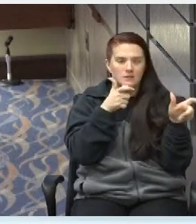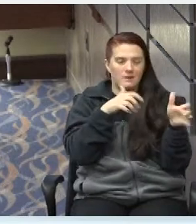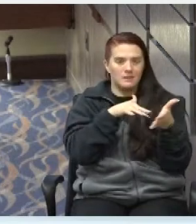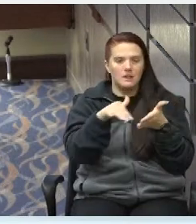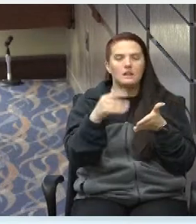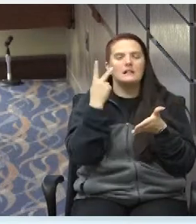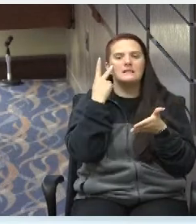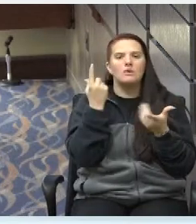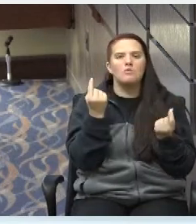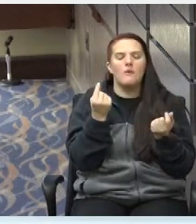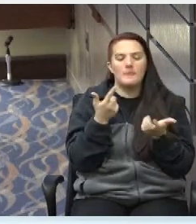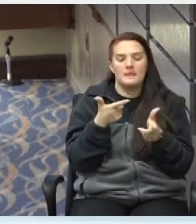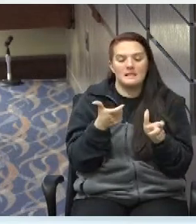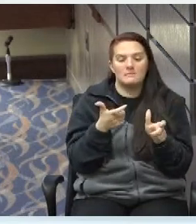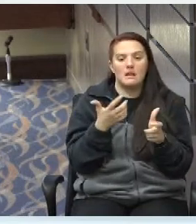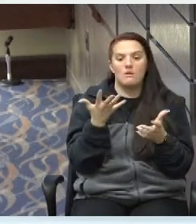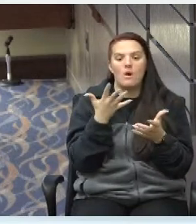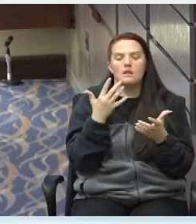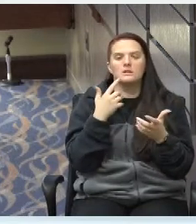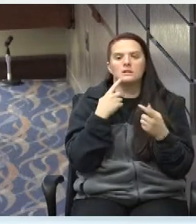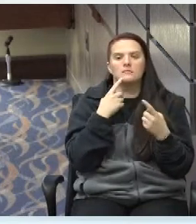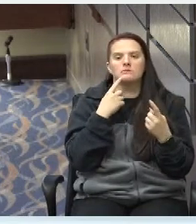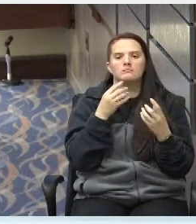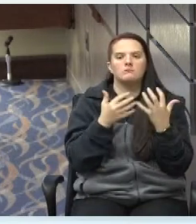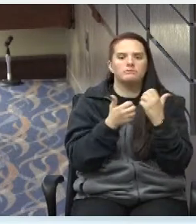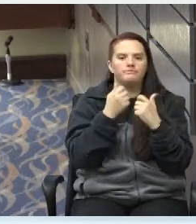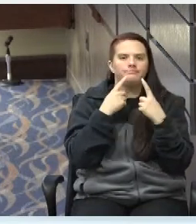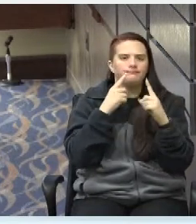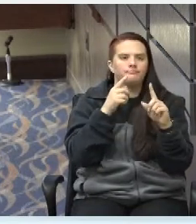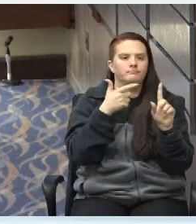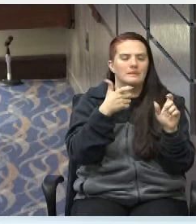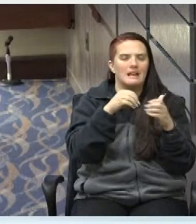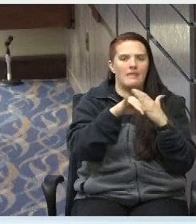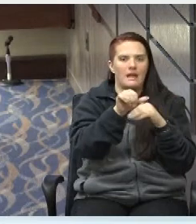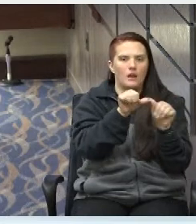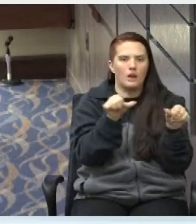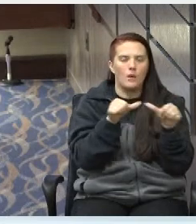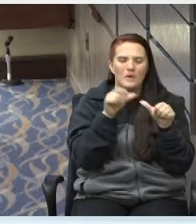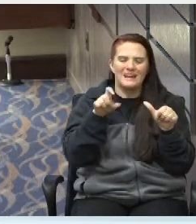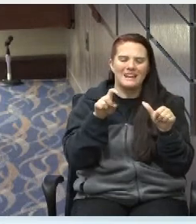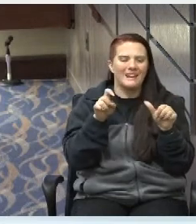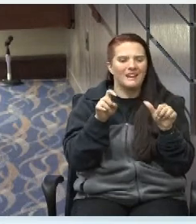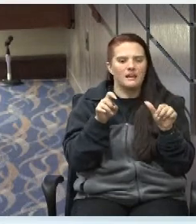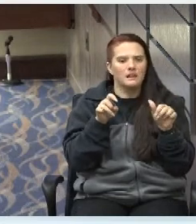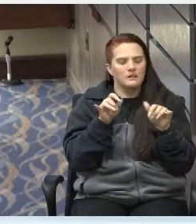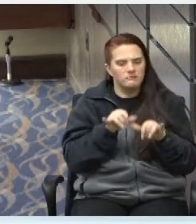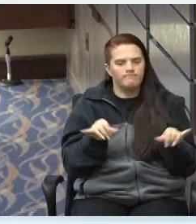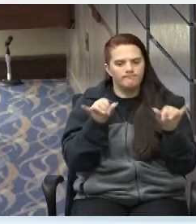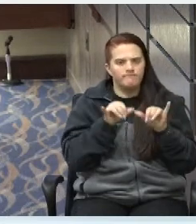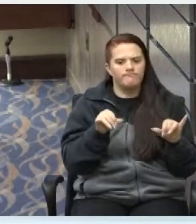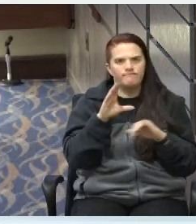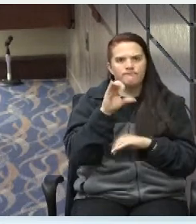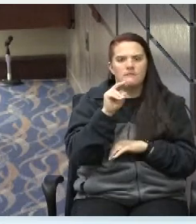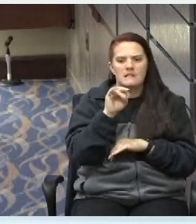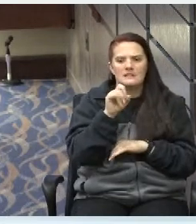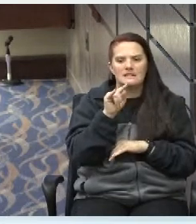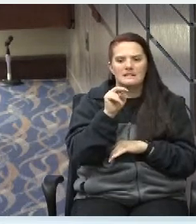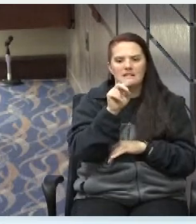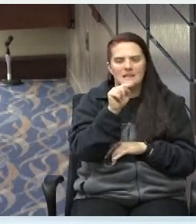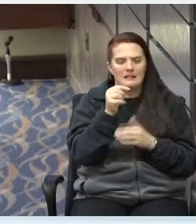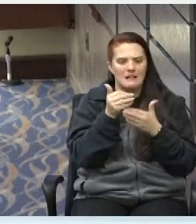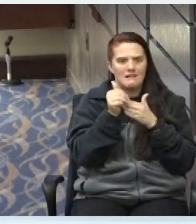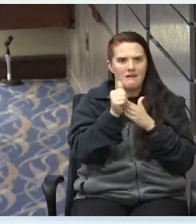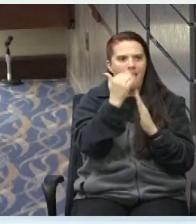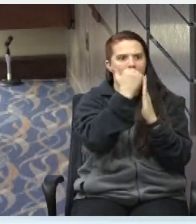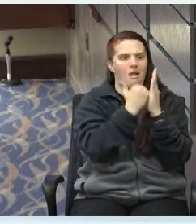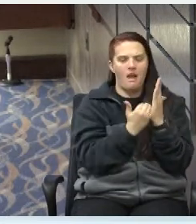of the prevailing speed is in the area. We need consistent guidelines for what measures we might apply and